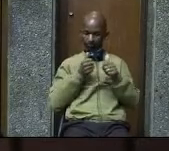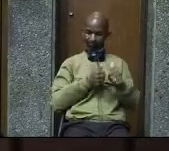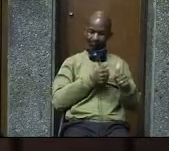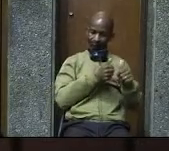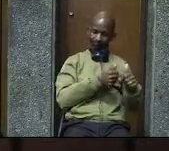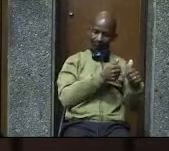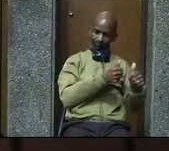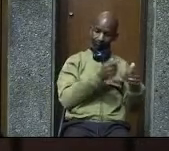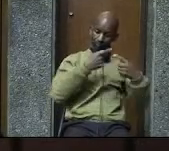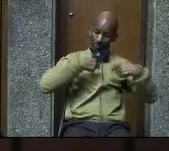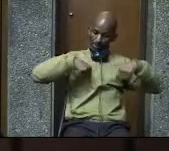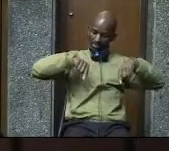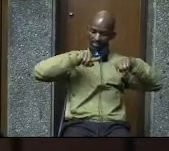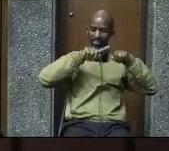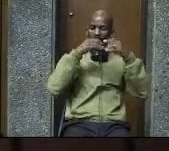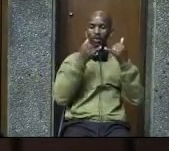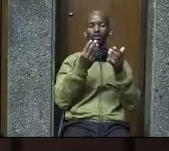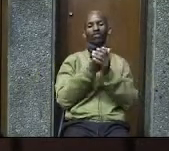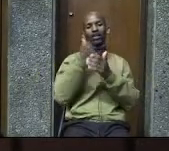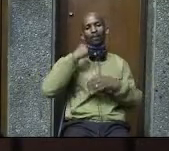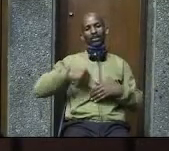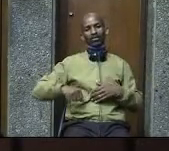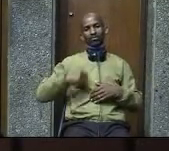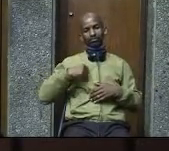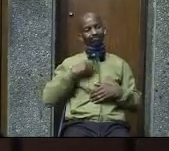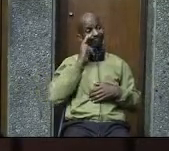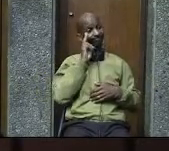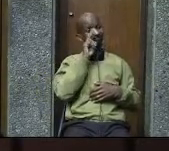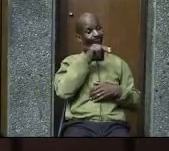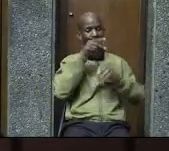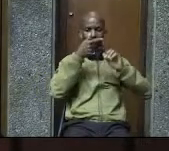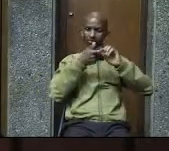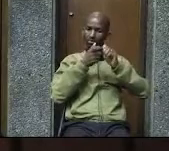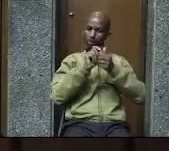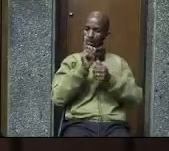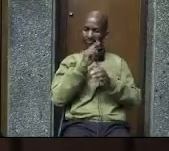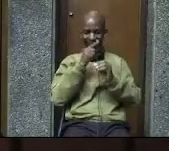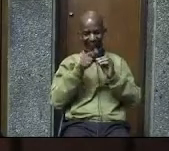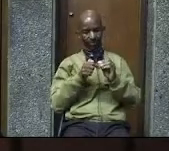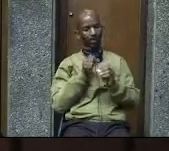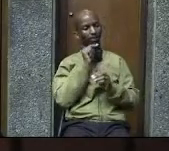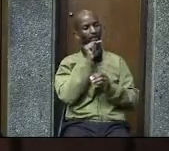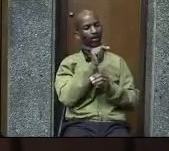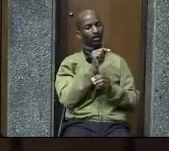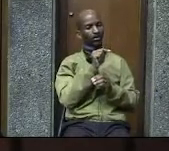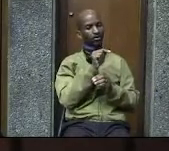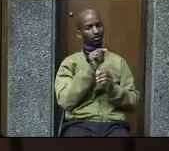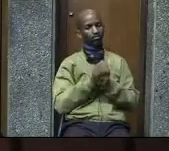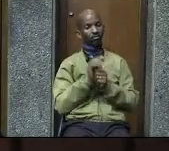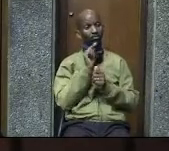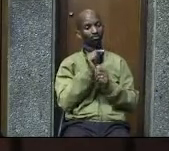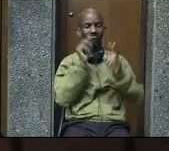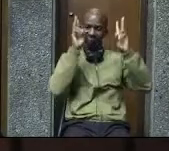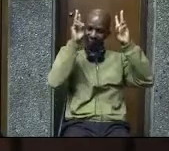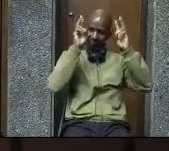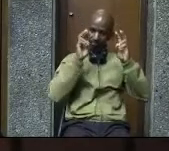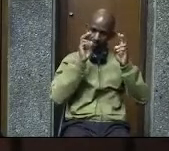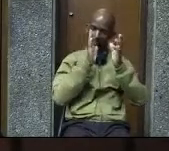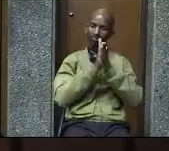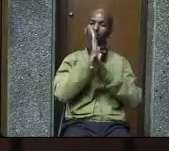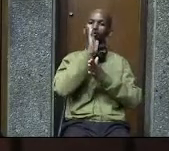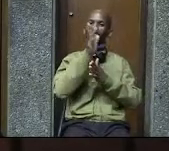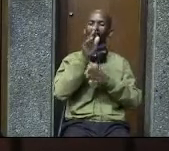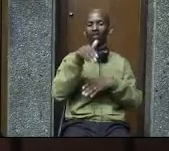up le rona with the municipality re check gore what is the problem about the issue and then